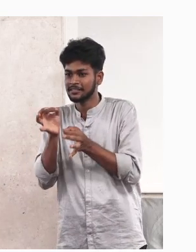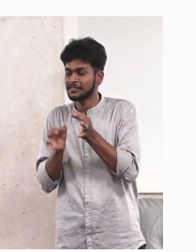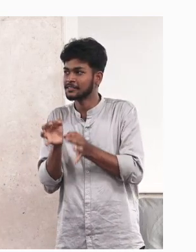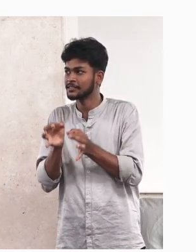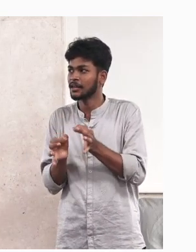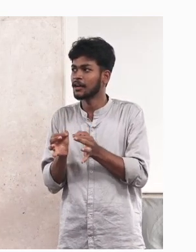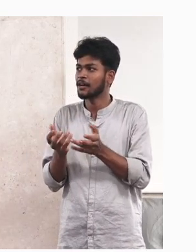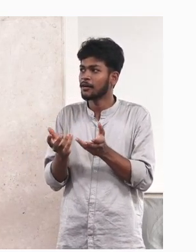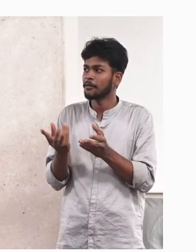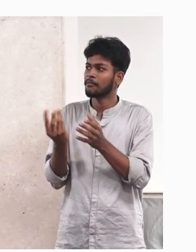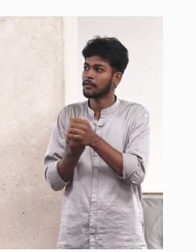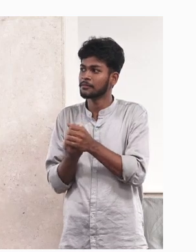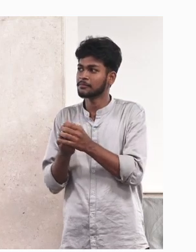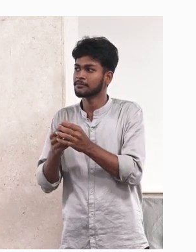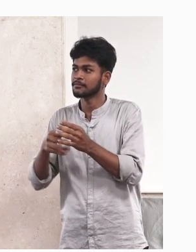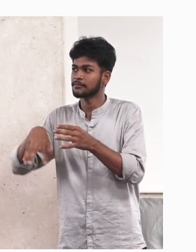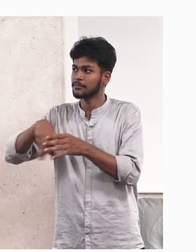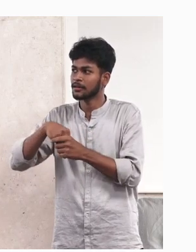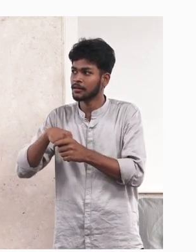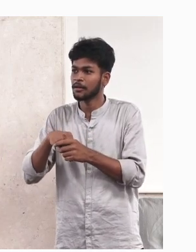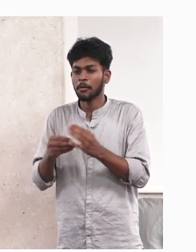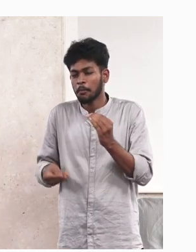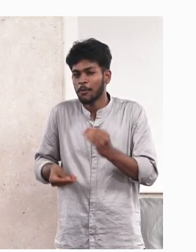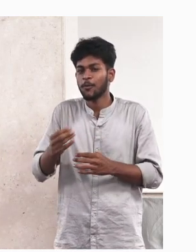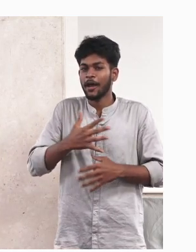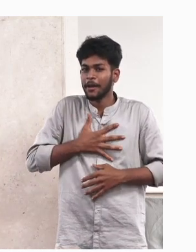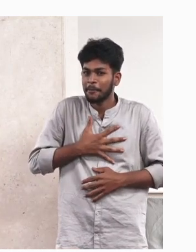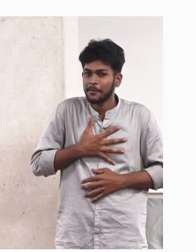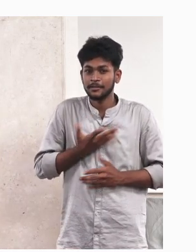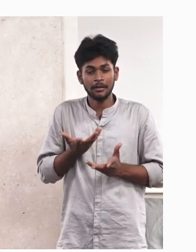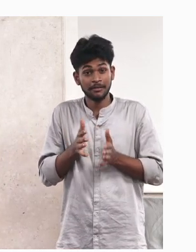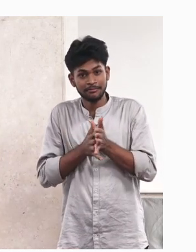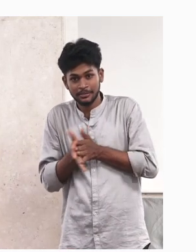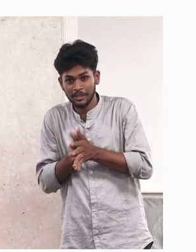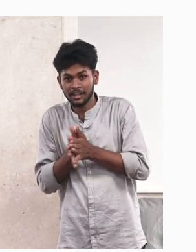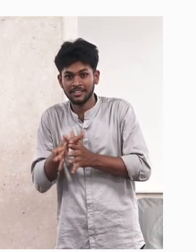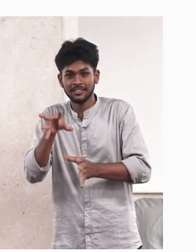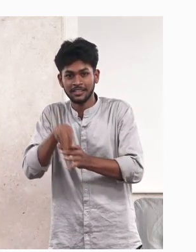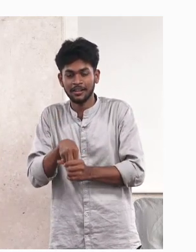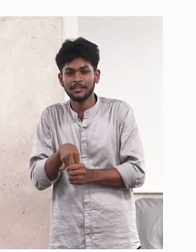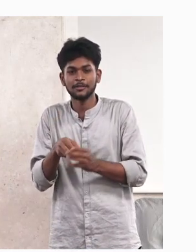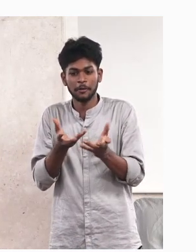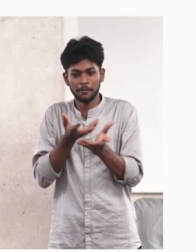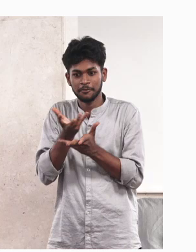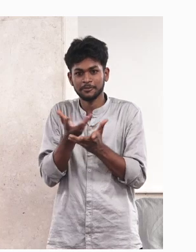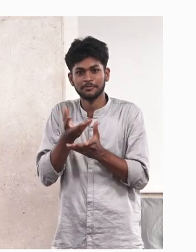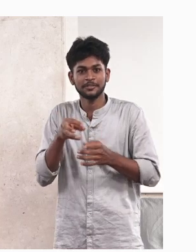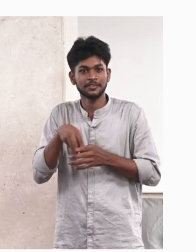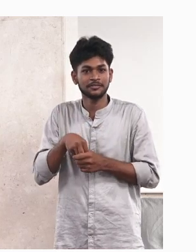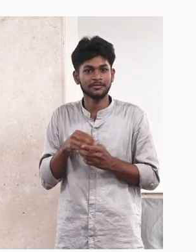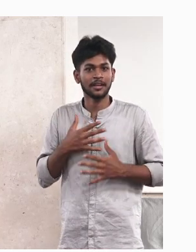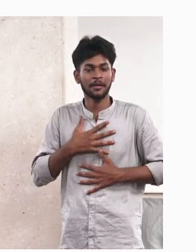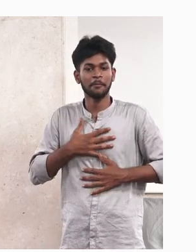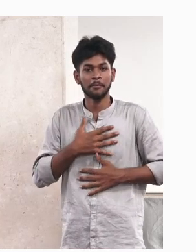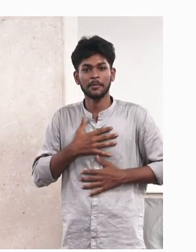also being more empathetic and interested in the conversations.